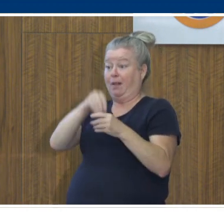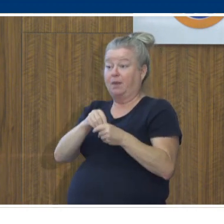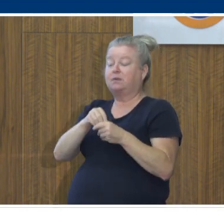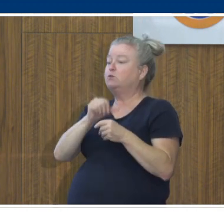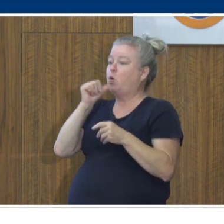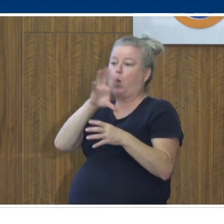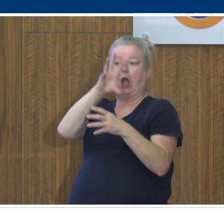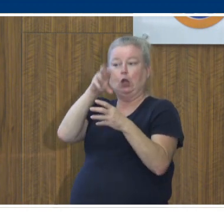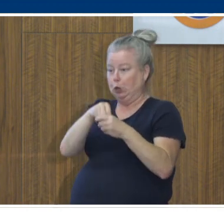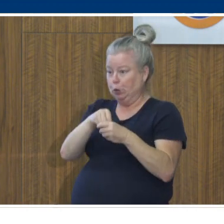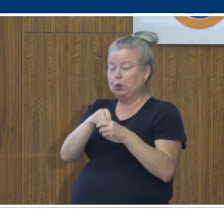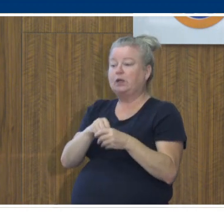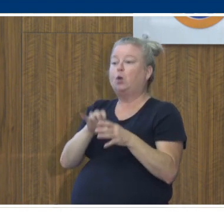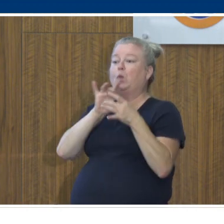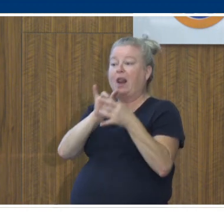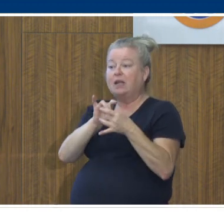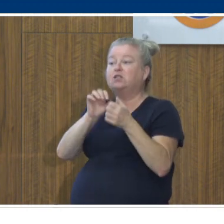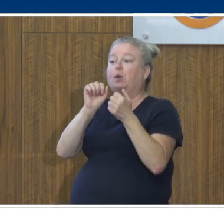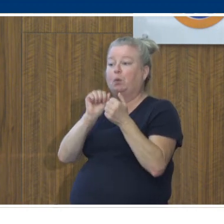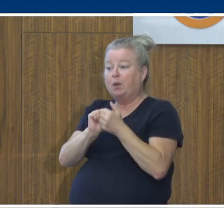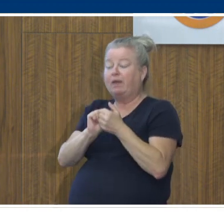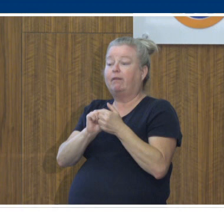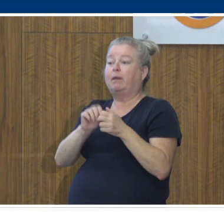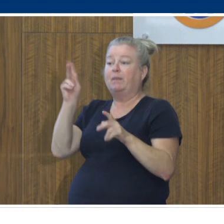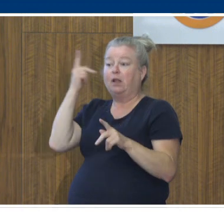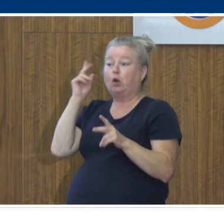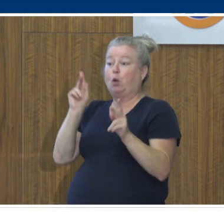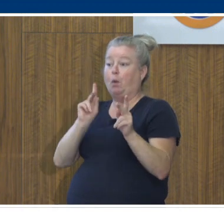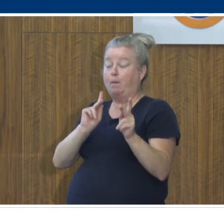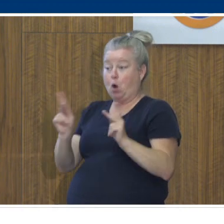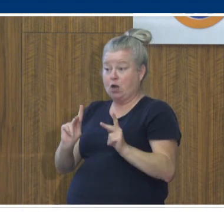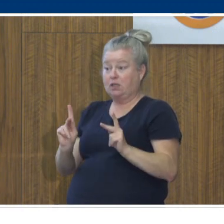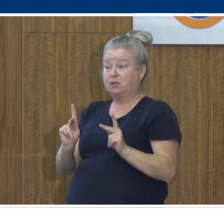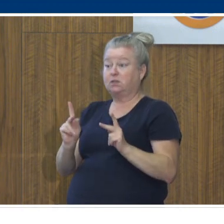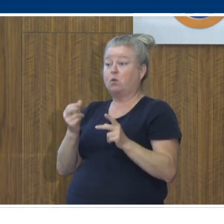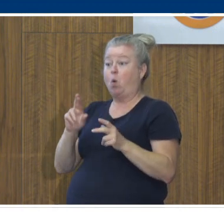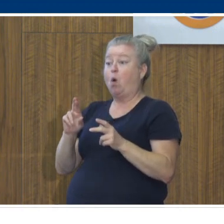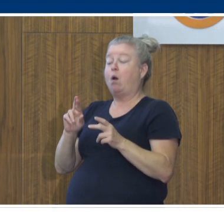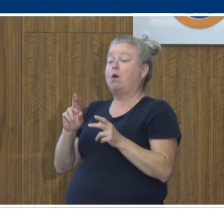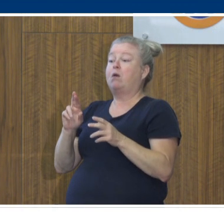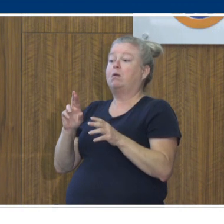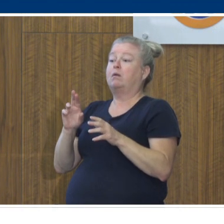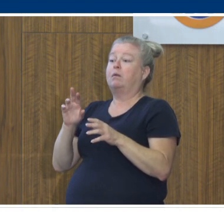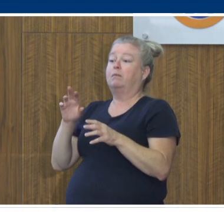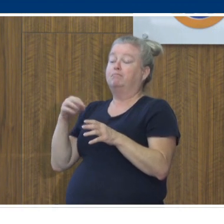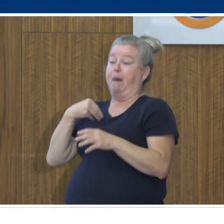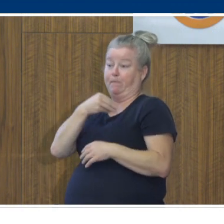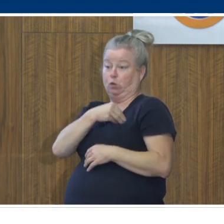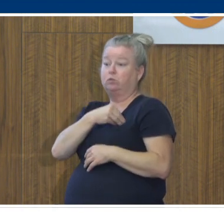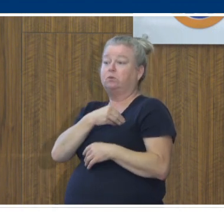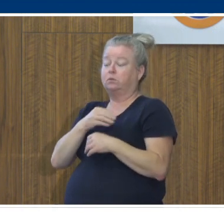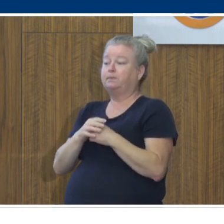political parties, incumbents, or political candidates. Next slide.